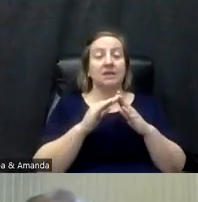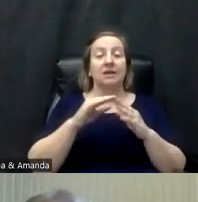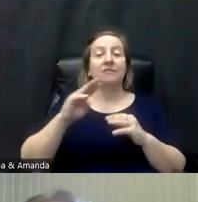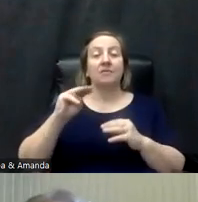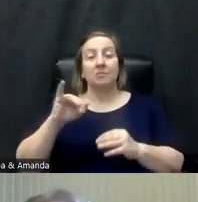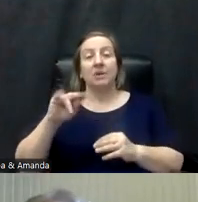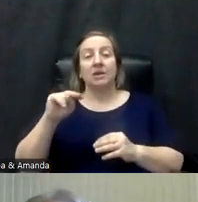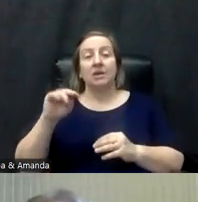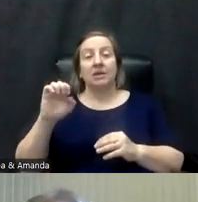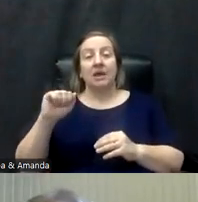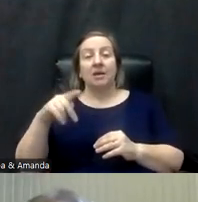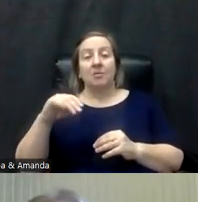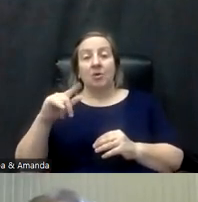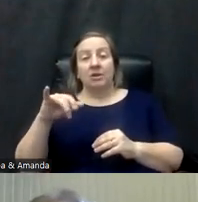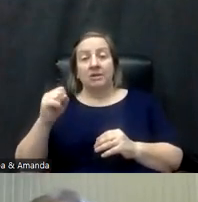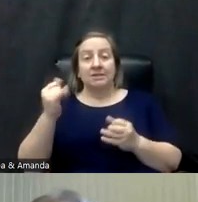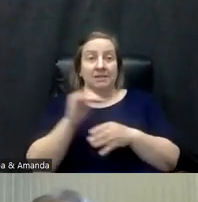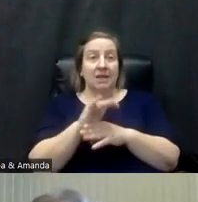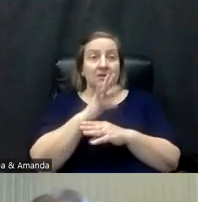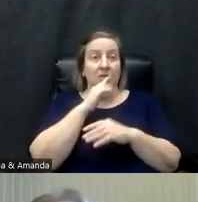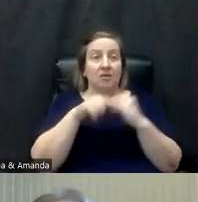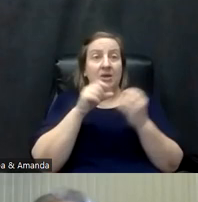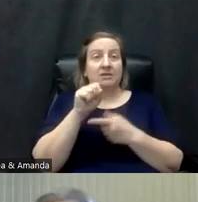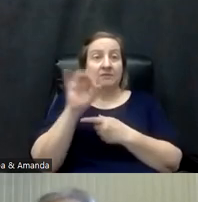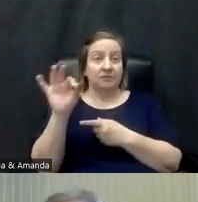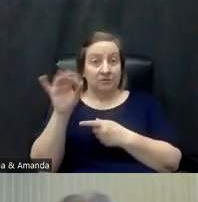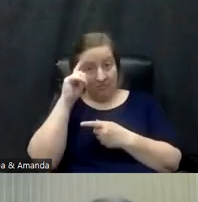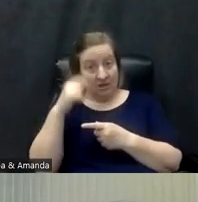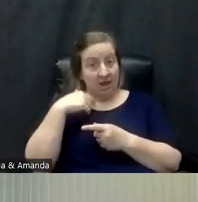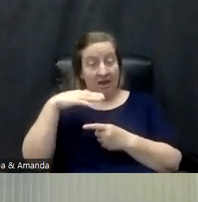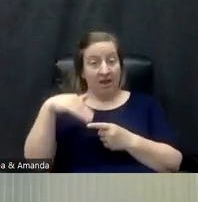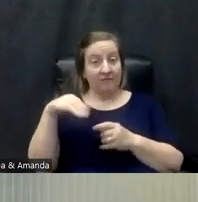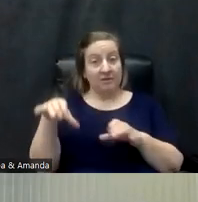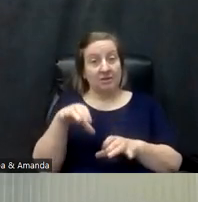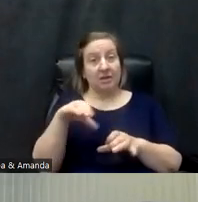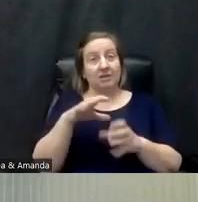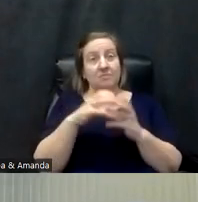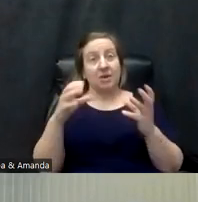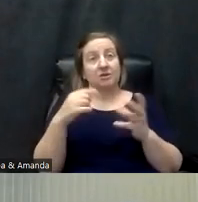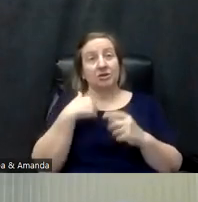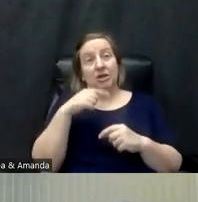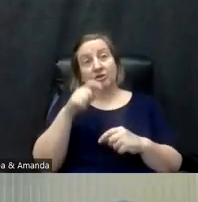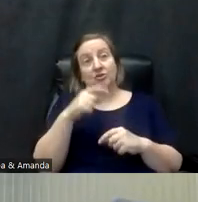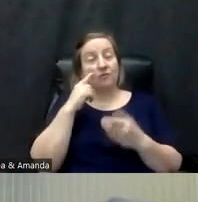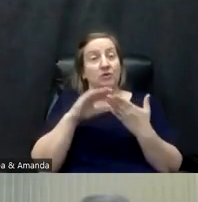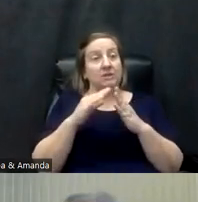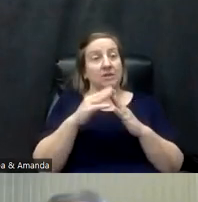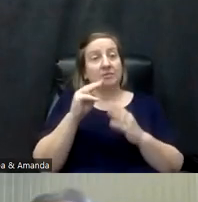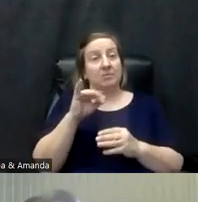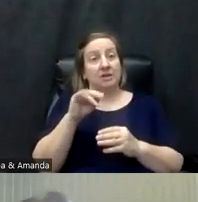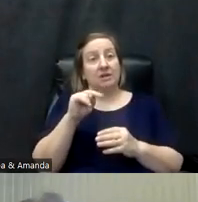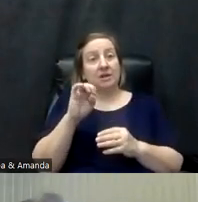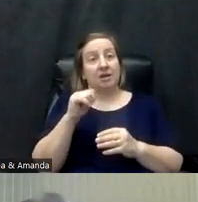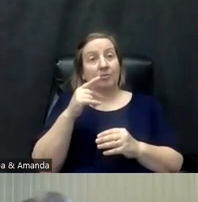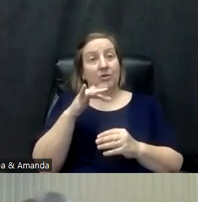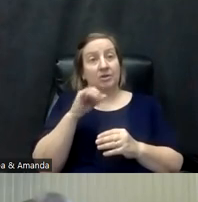Minneapolis. Tonight, I'm only going to talk about the City of San Francisco because I have not done as much as I should have for the City of Minneapolis. I'm sorry